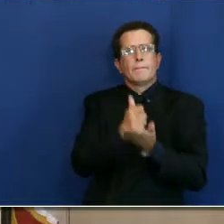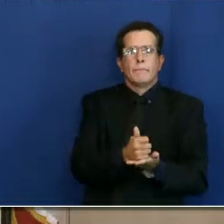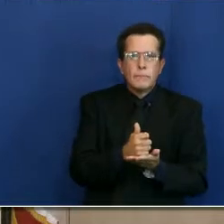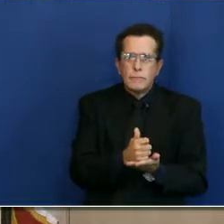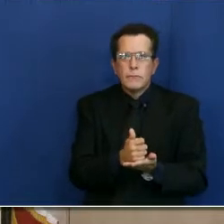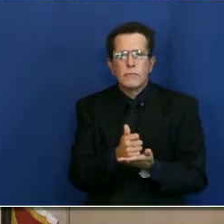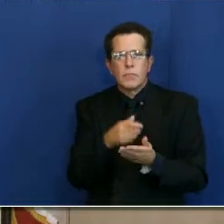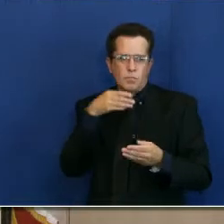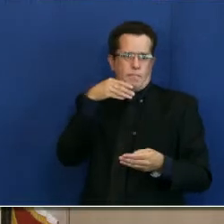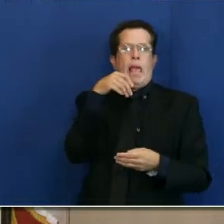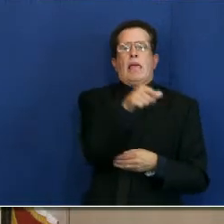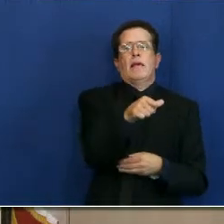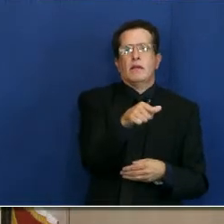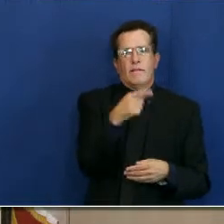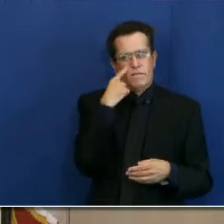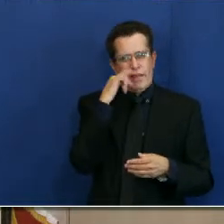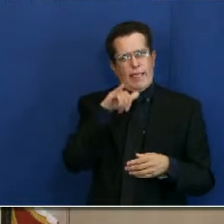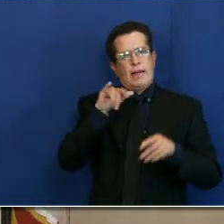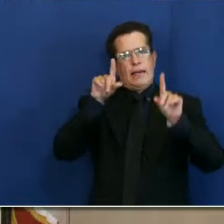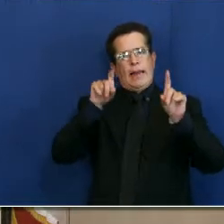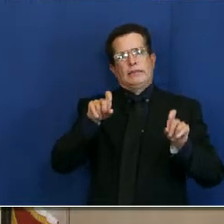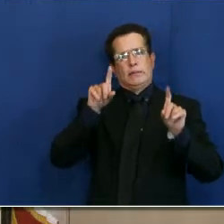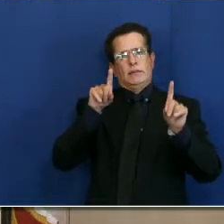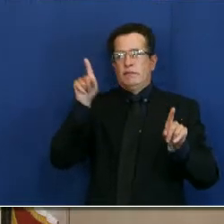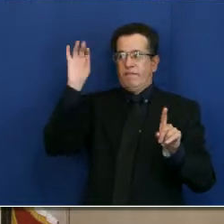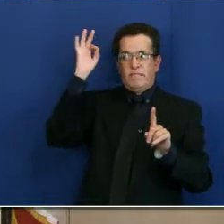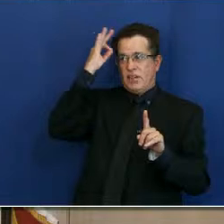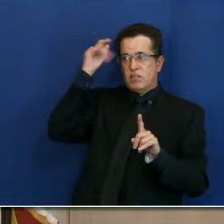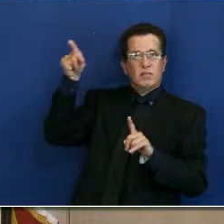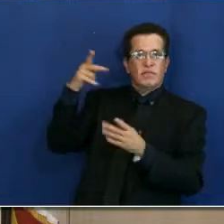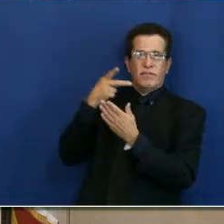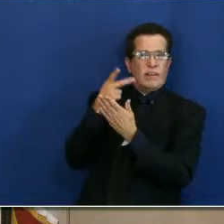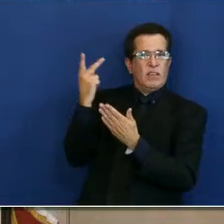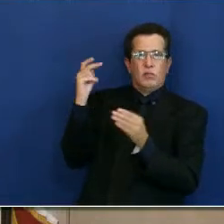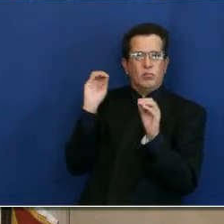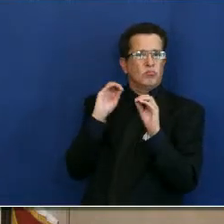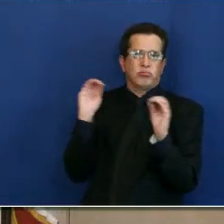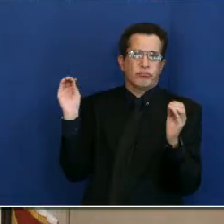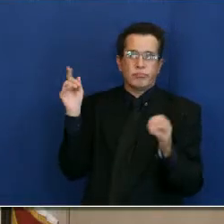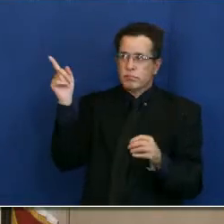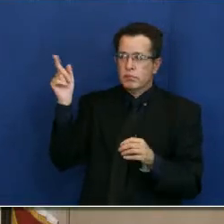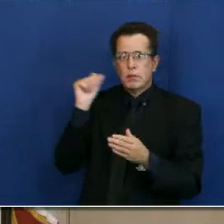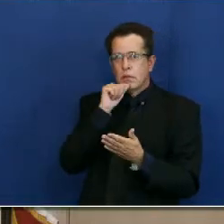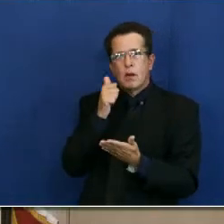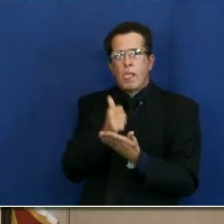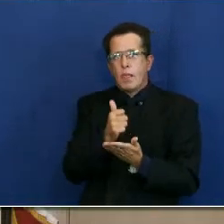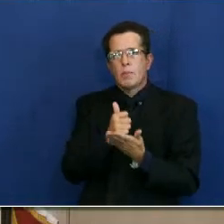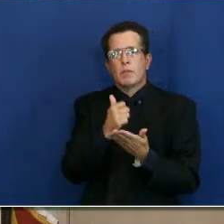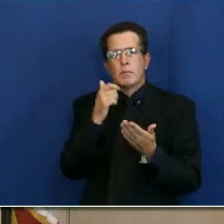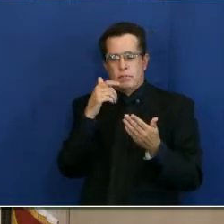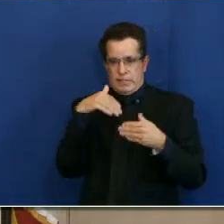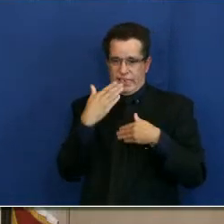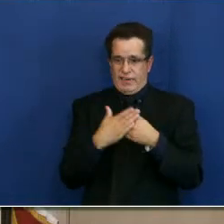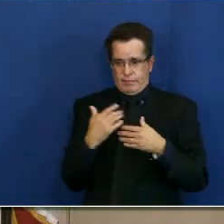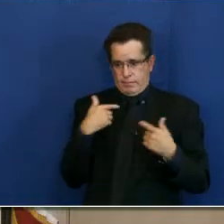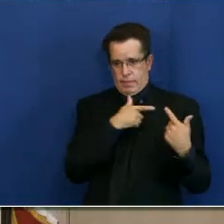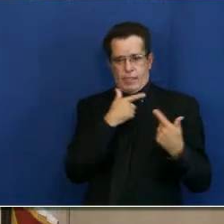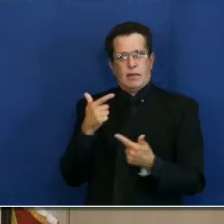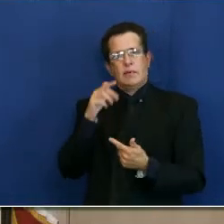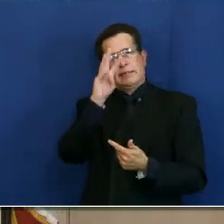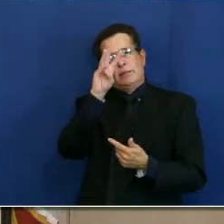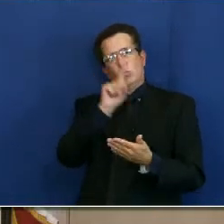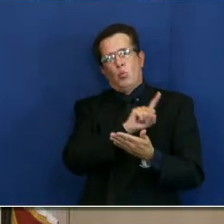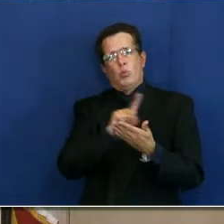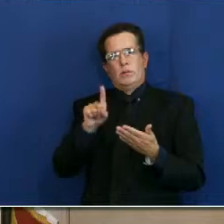cover the costs of those tests. And so over the last couple of probably 5-6 weeks, we've been